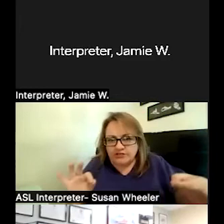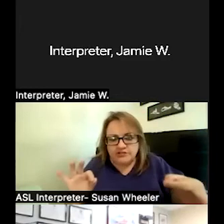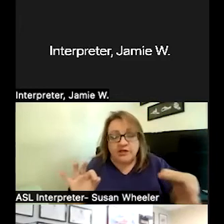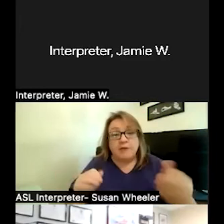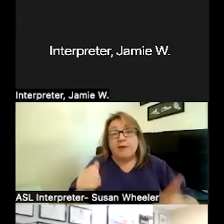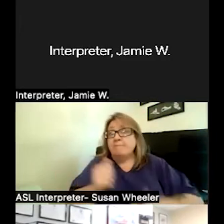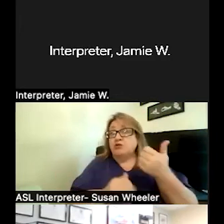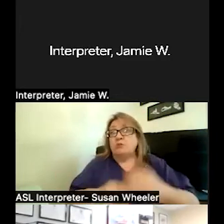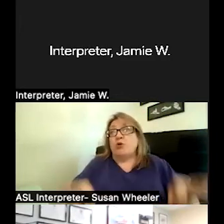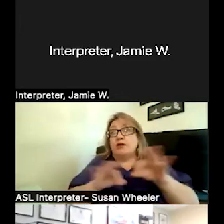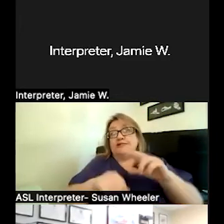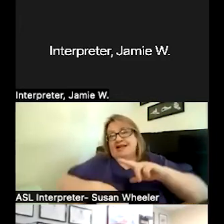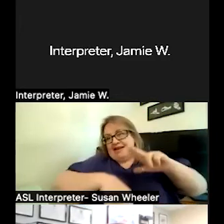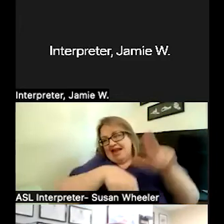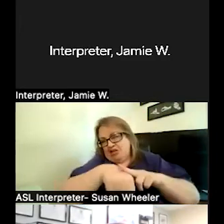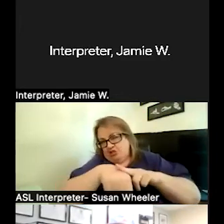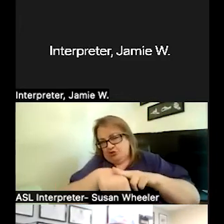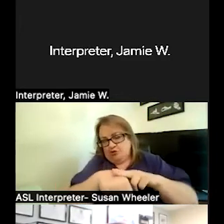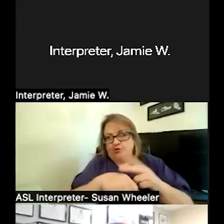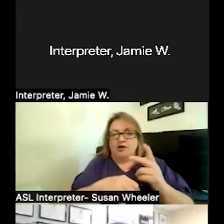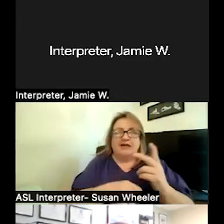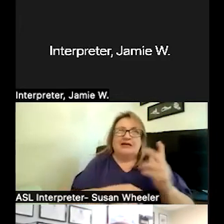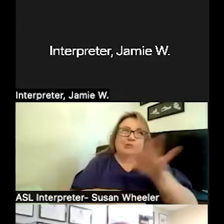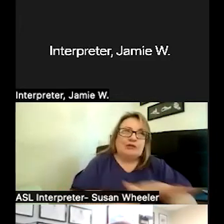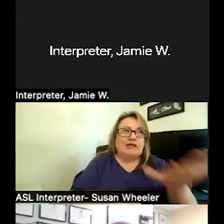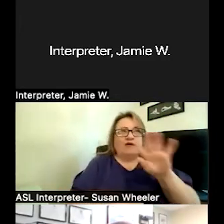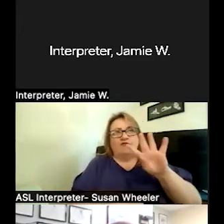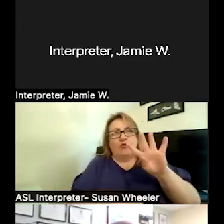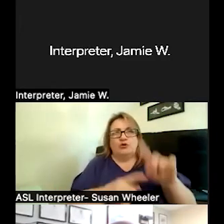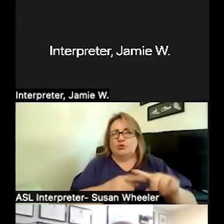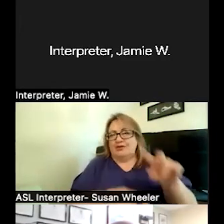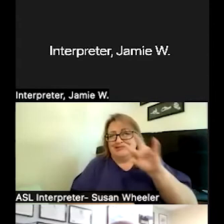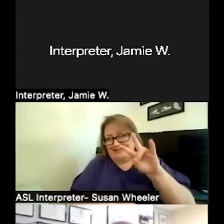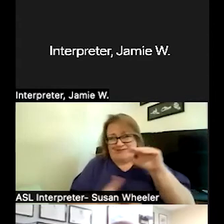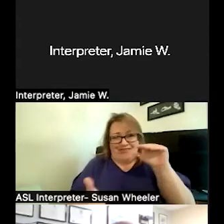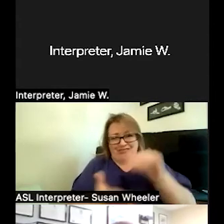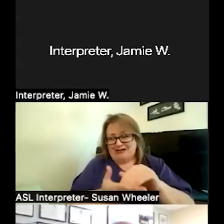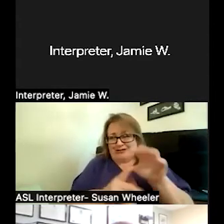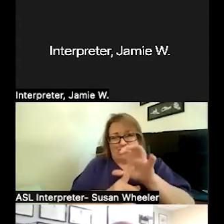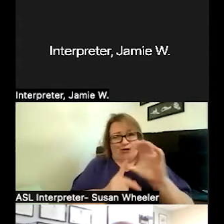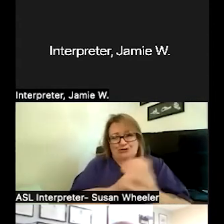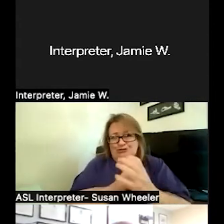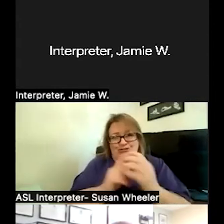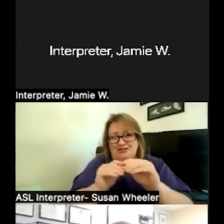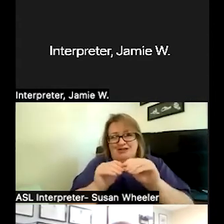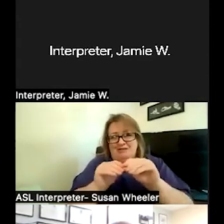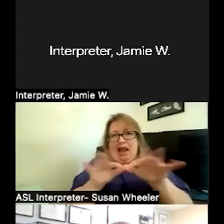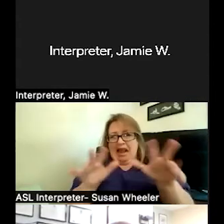national cultures. And again, there's roughly 4,000 to 7,000 cultures, national